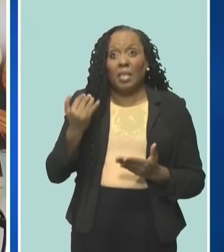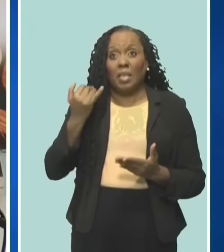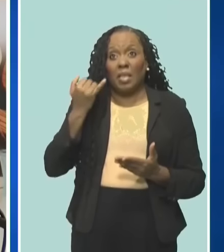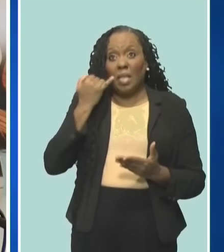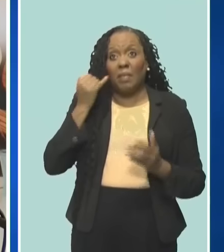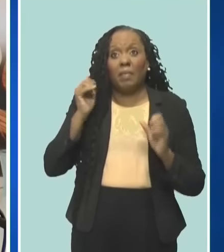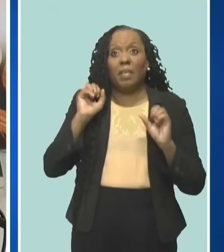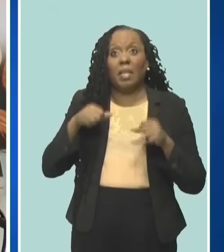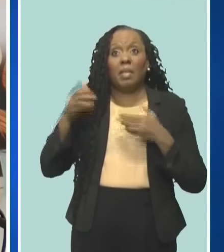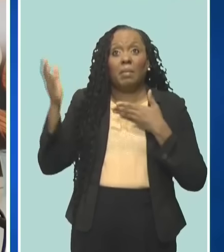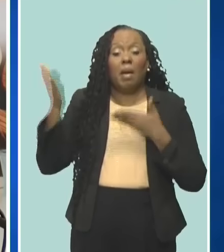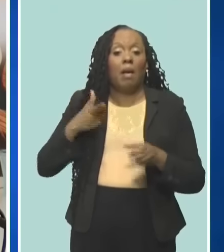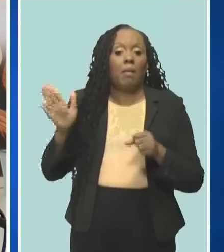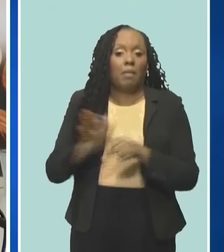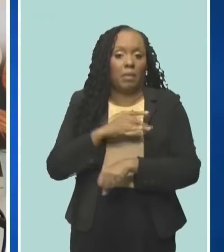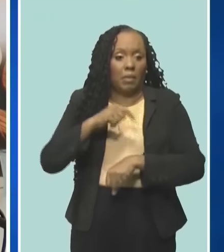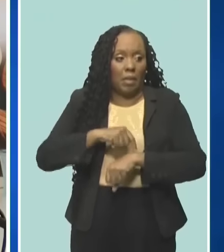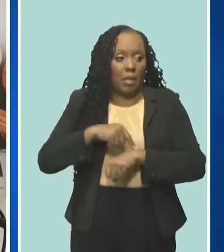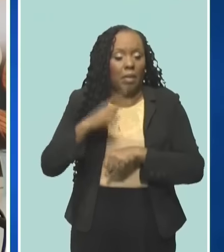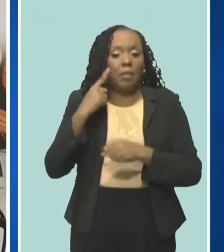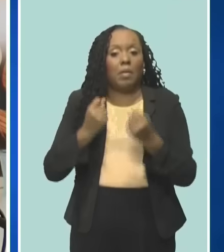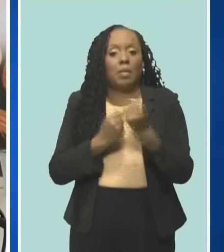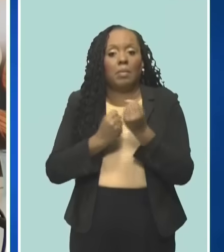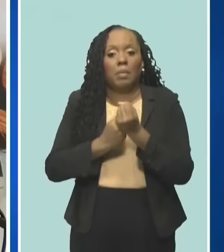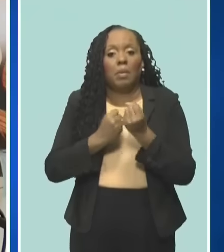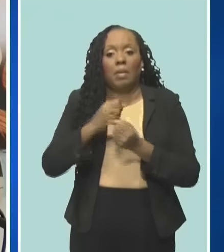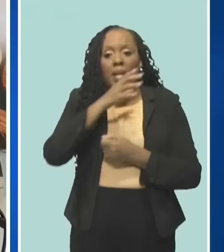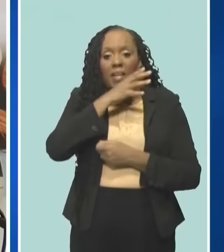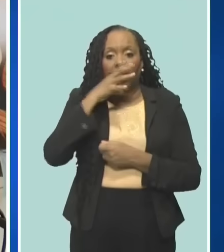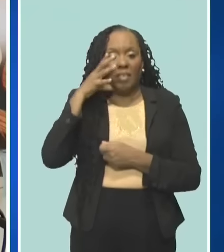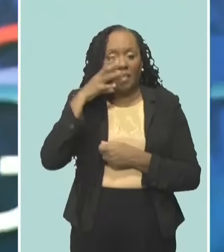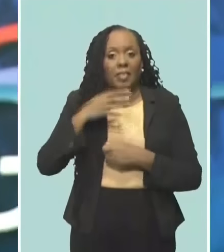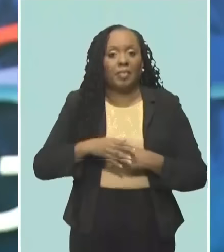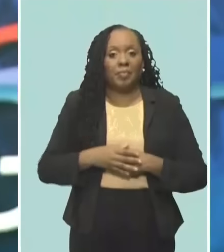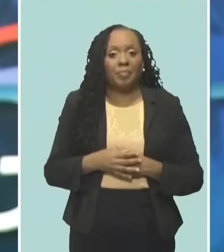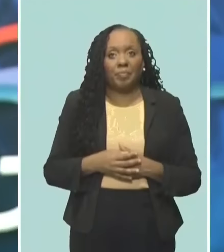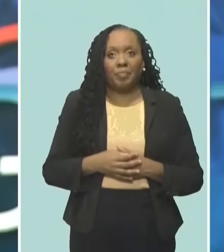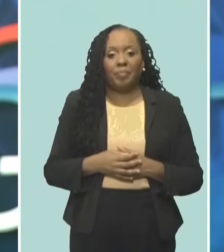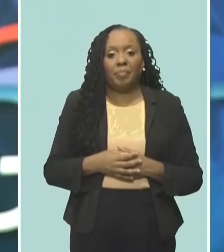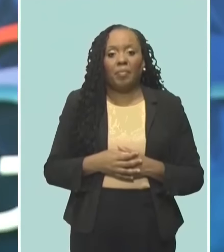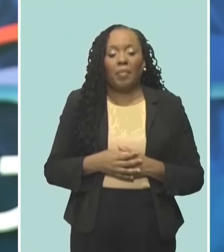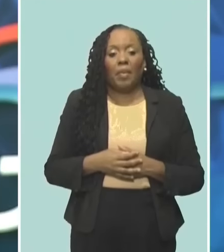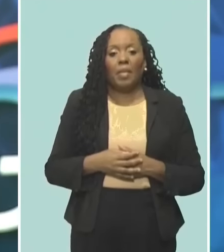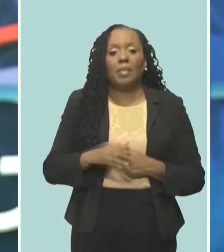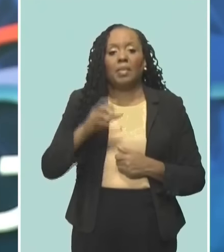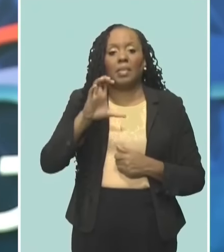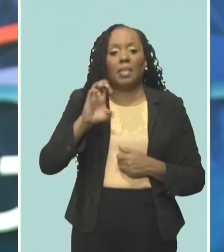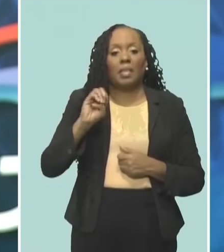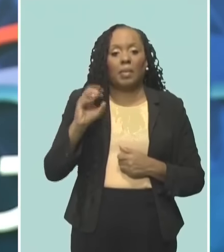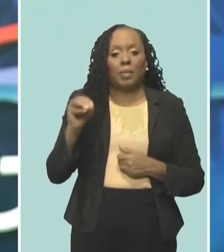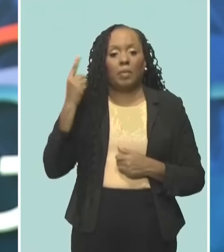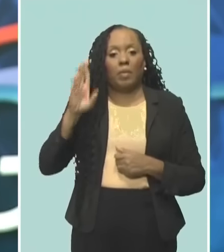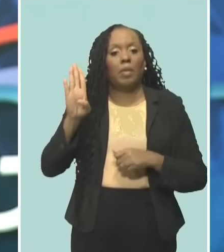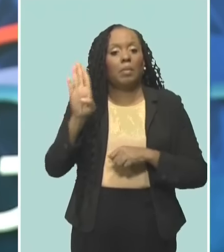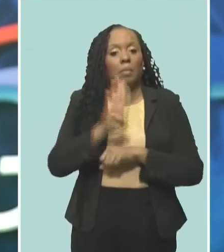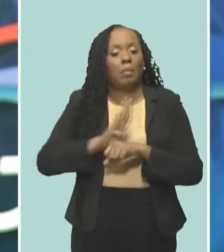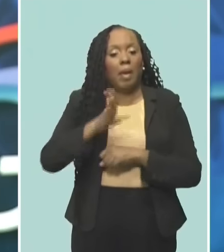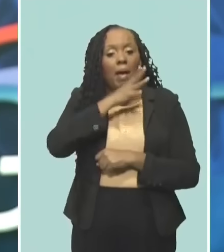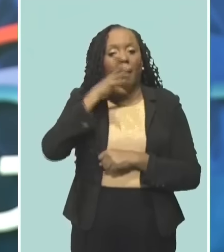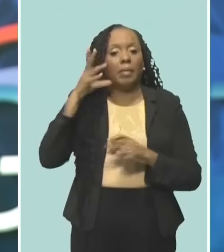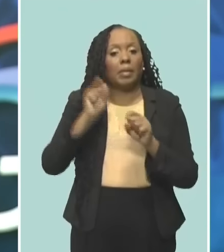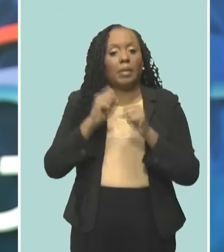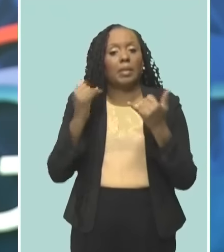island, you know, full time to support the Agricultural Society. Chief Executive Officer of the Barbados Agricultural